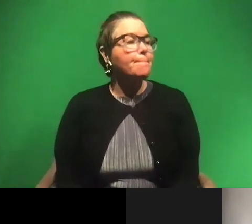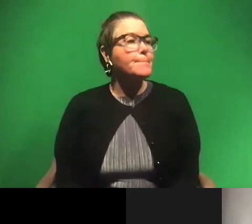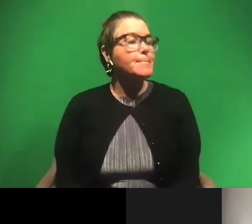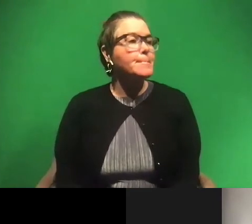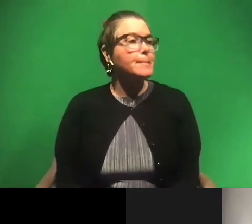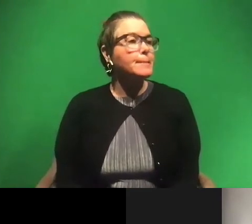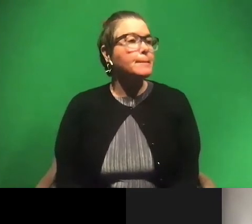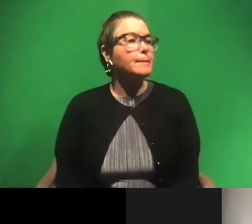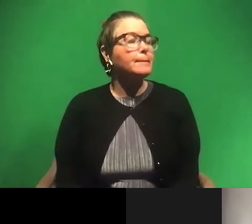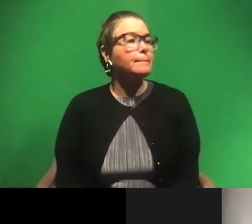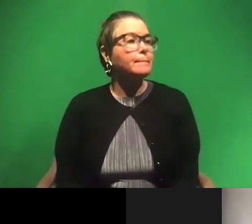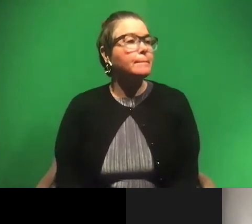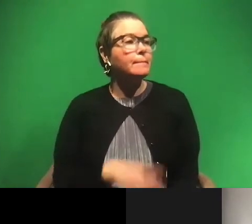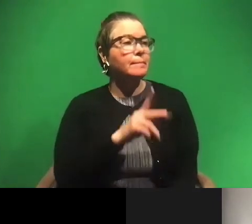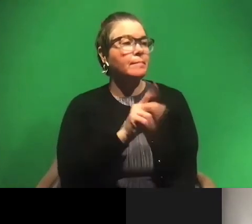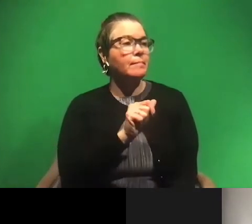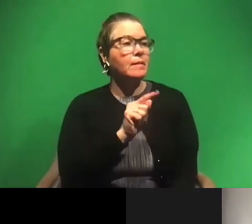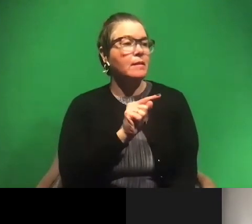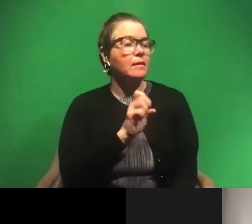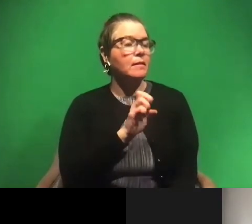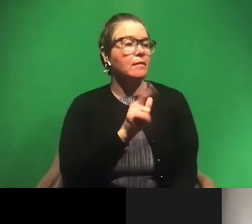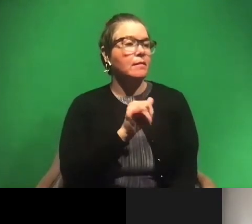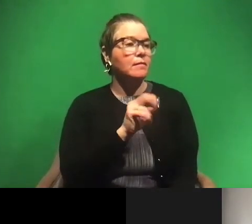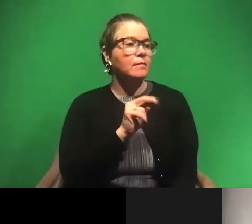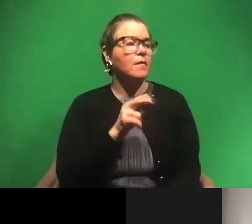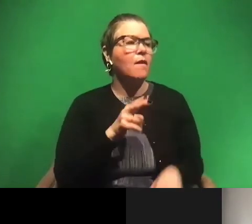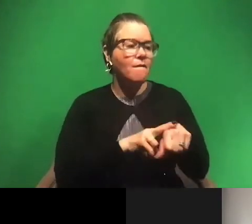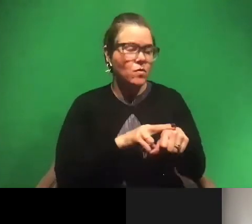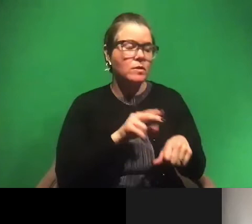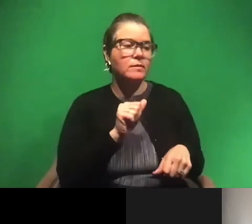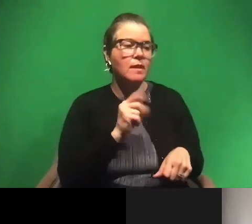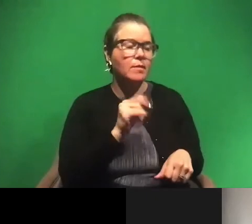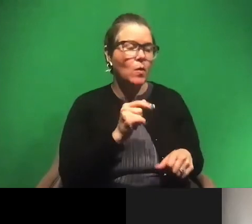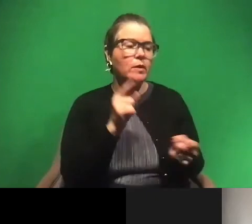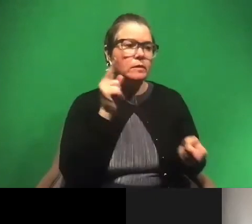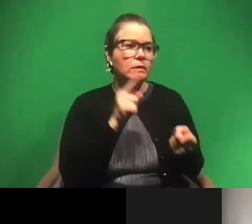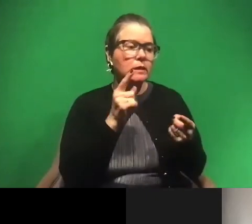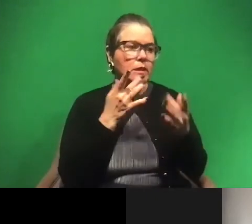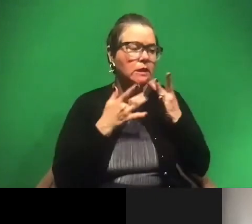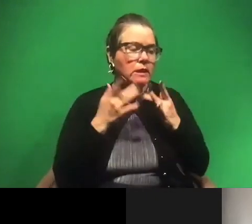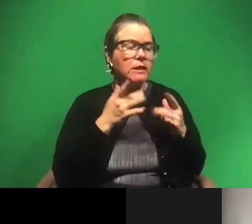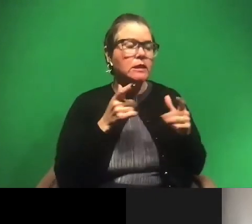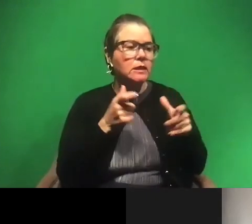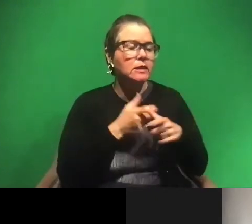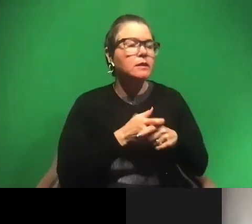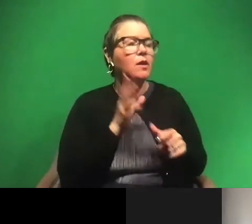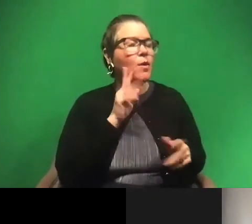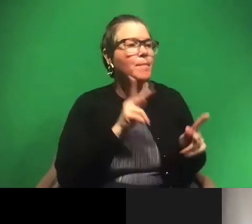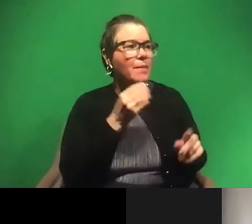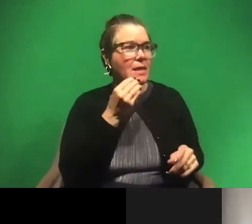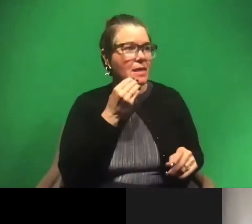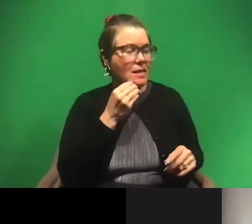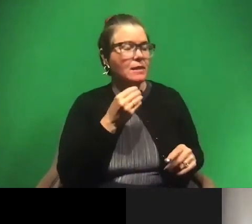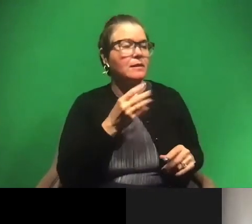We've got a question here from Caitlin. Of course, abalones are endangered, and we know that abalone are eaten by humans and also used for